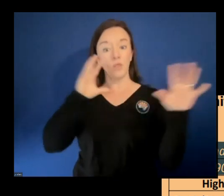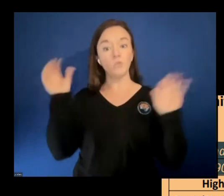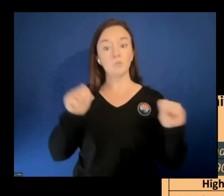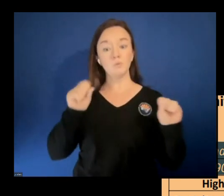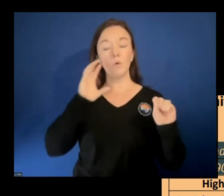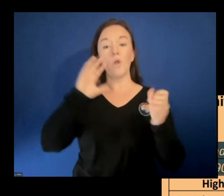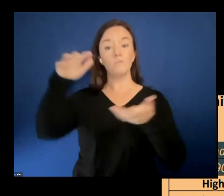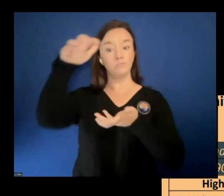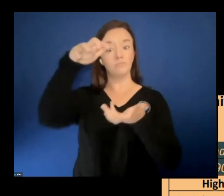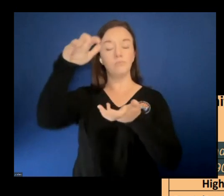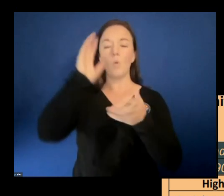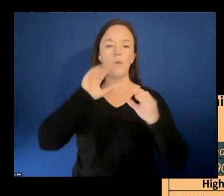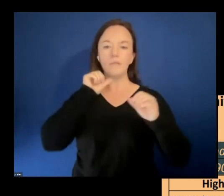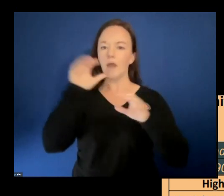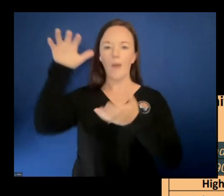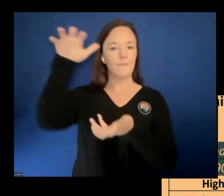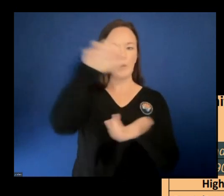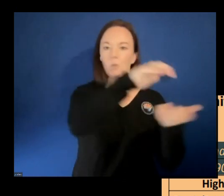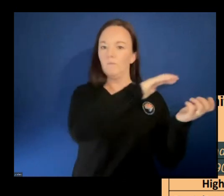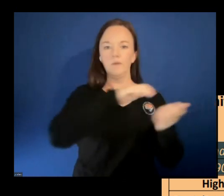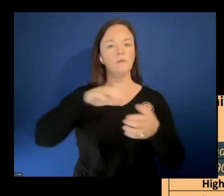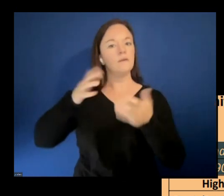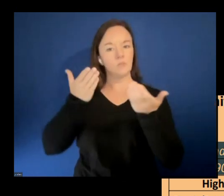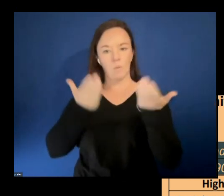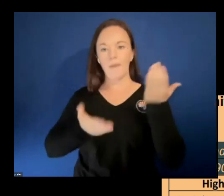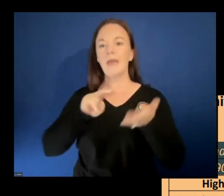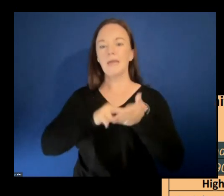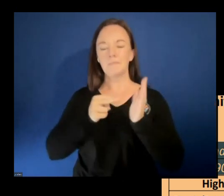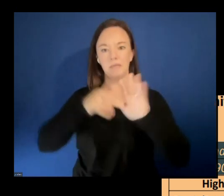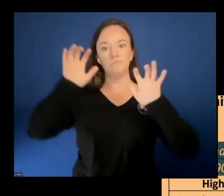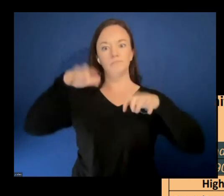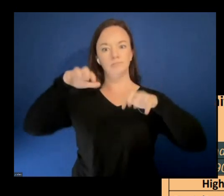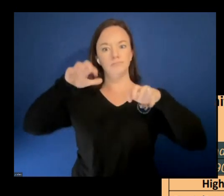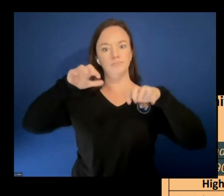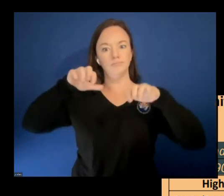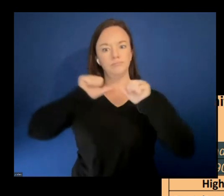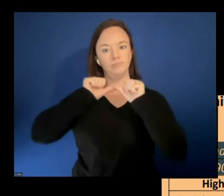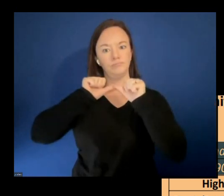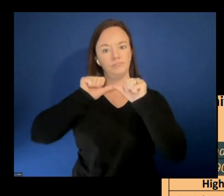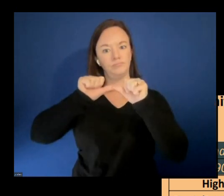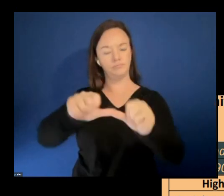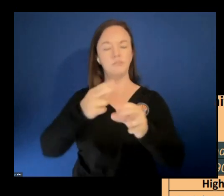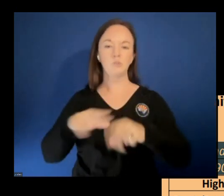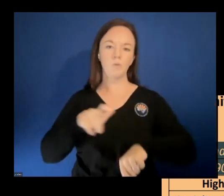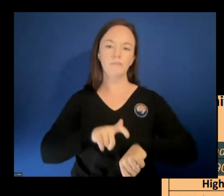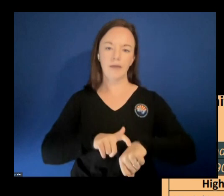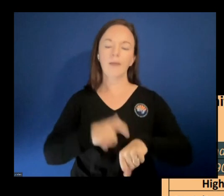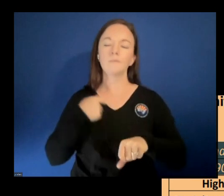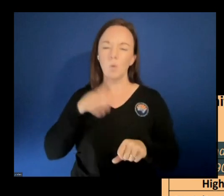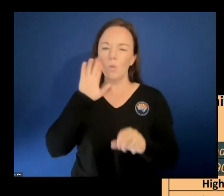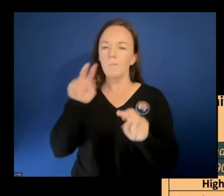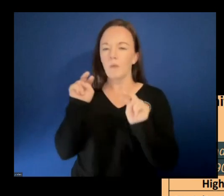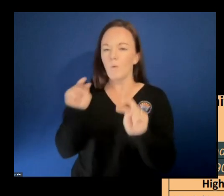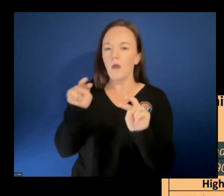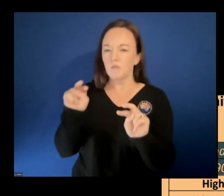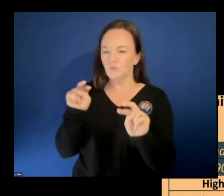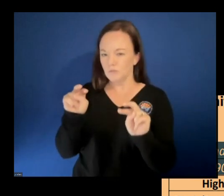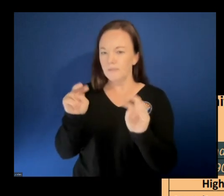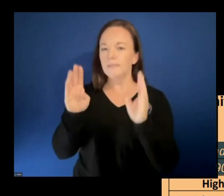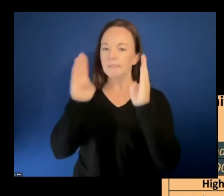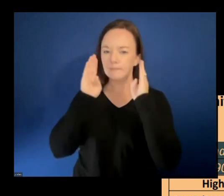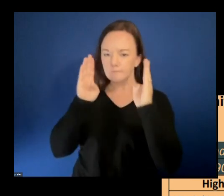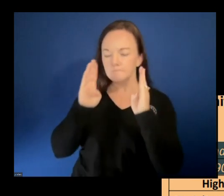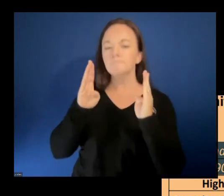locations and can produce very heavy rain over a short amount of time. So we'll definitely be watching for that as these thunderstorms